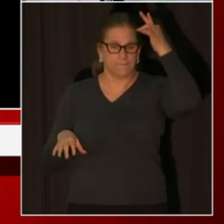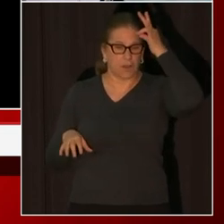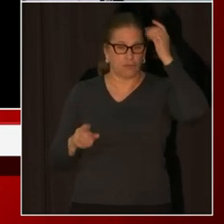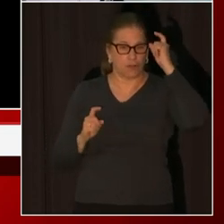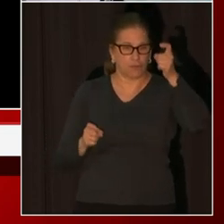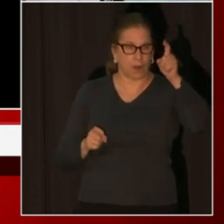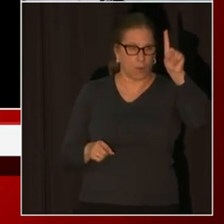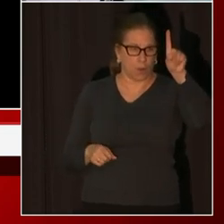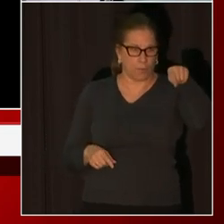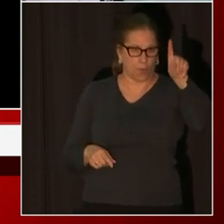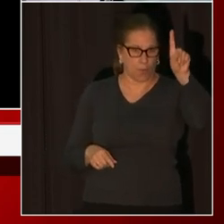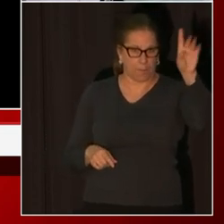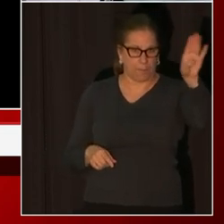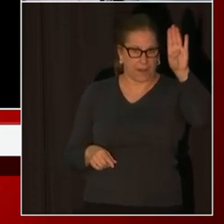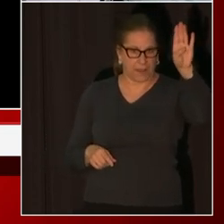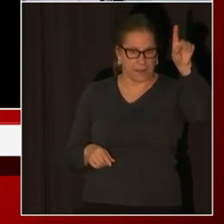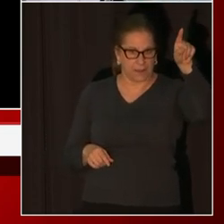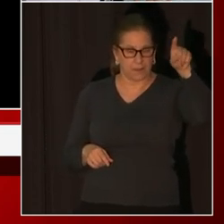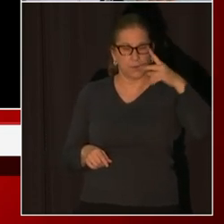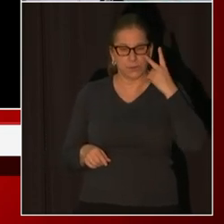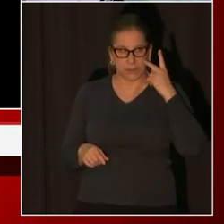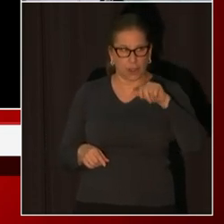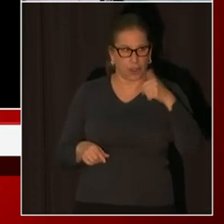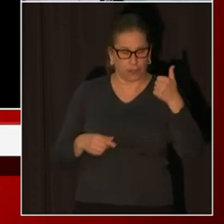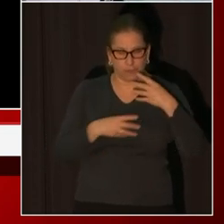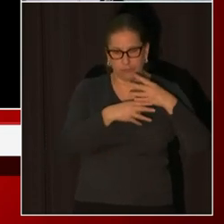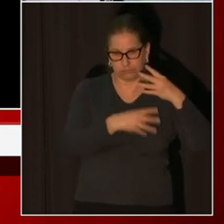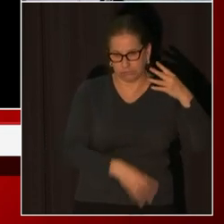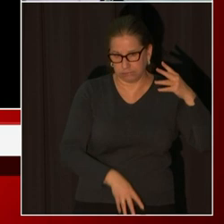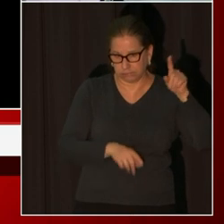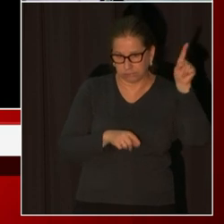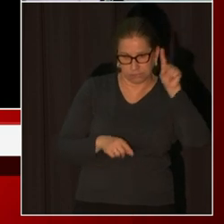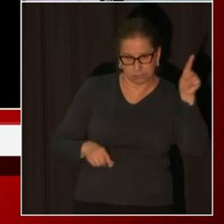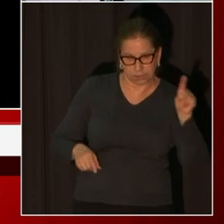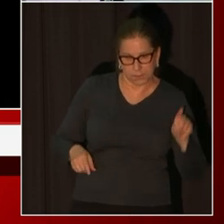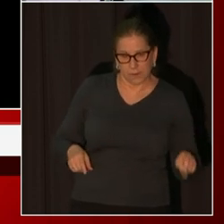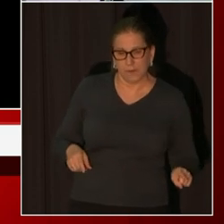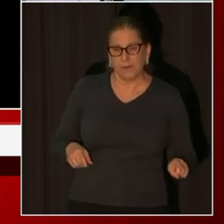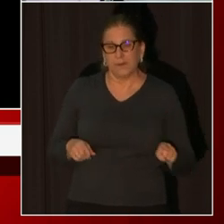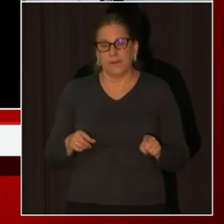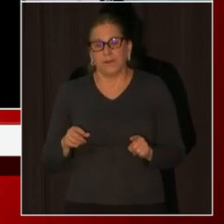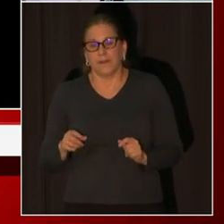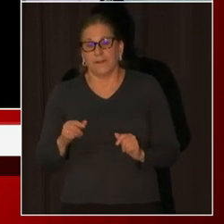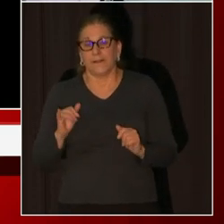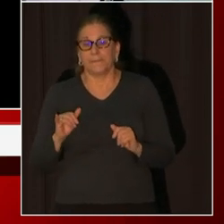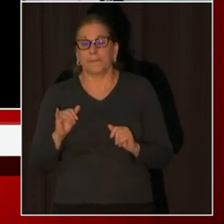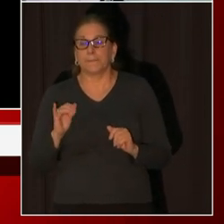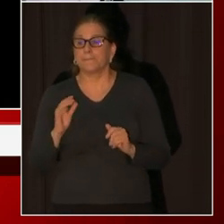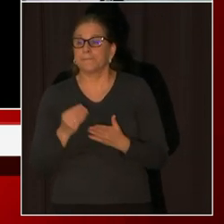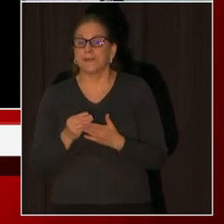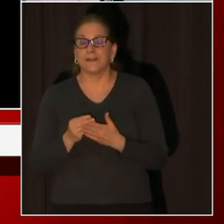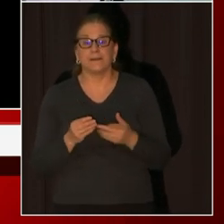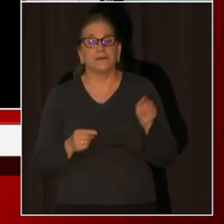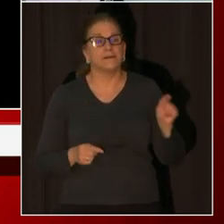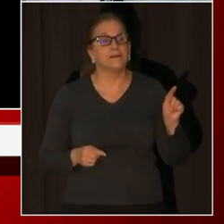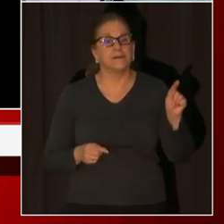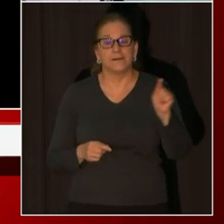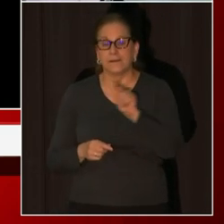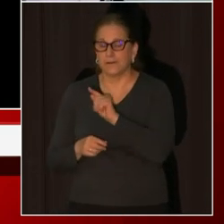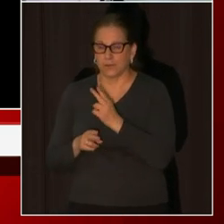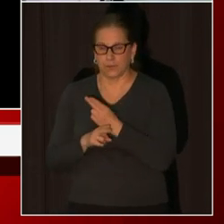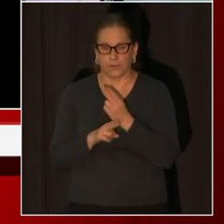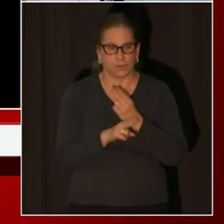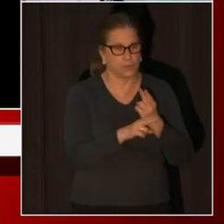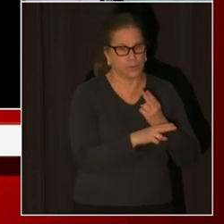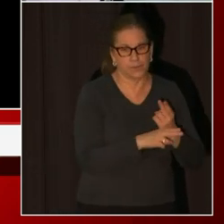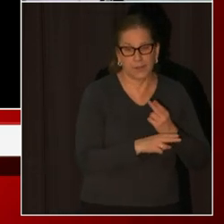sources that are listed. In terms of our uses, our largest expenditure in the capital budget is for the Department